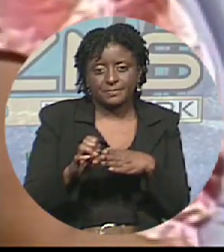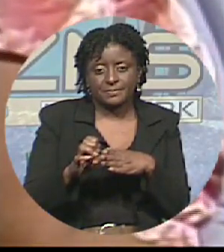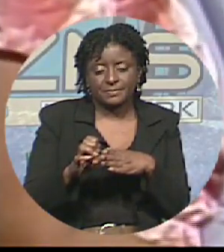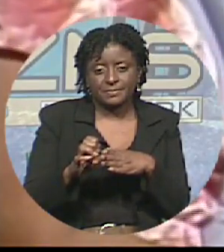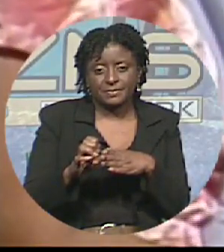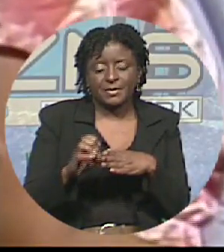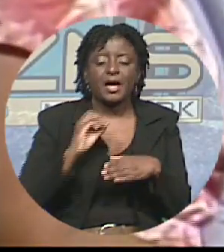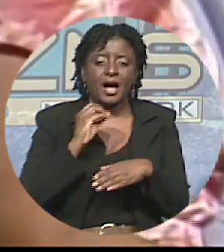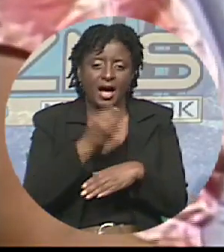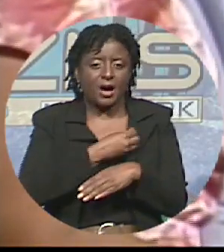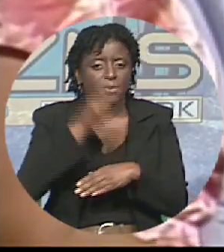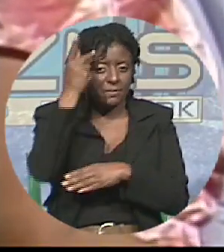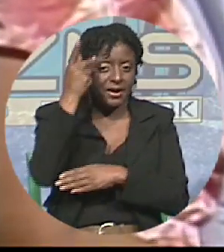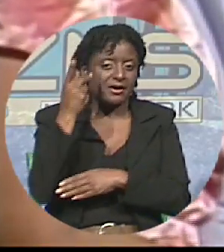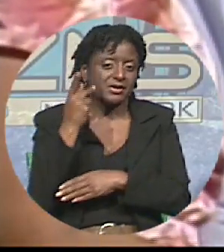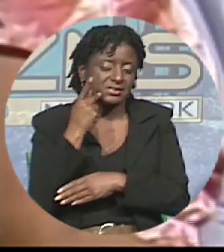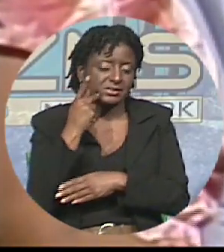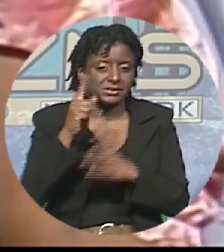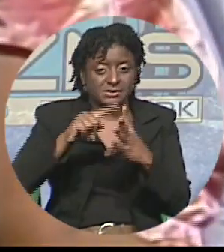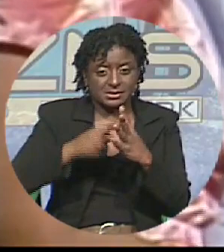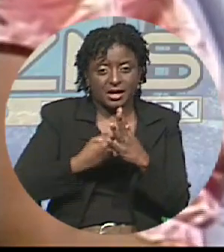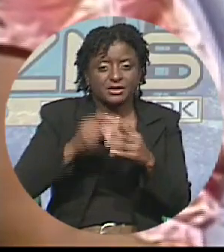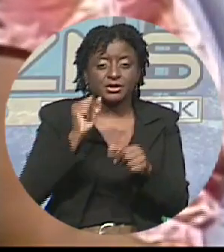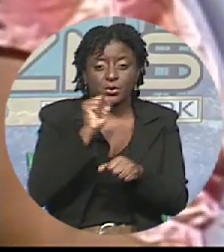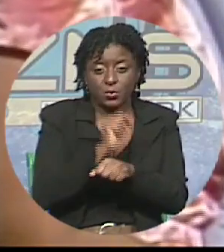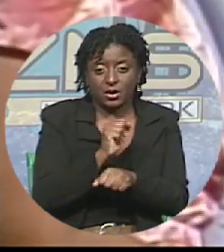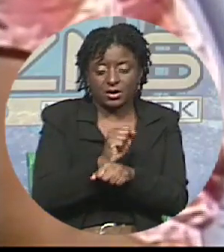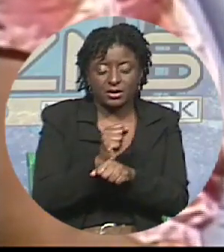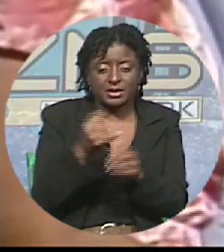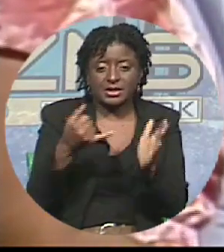Our parents started the work, and it did not die with them.